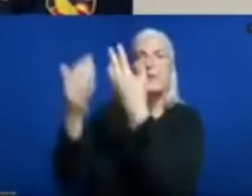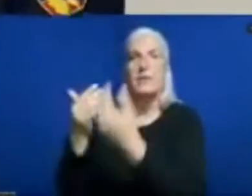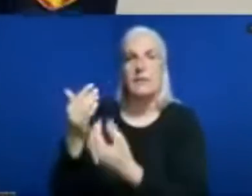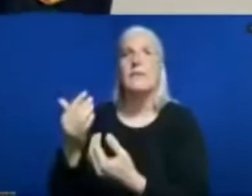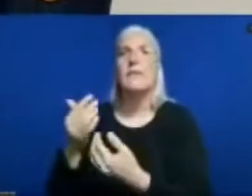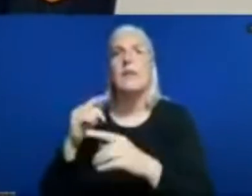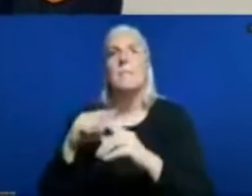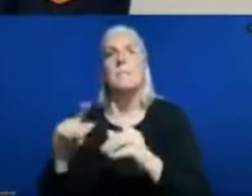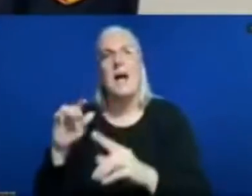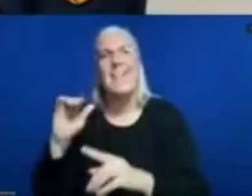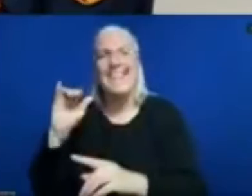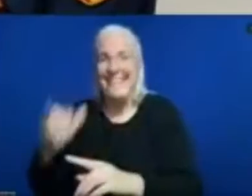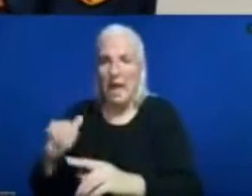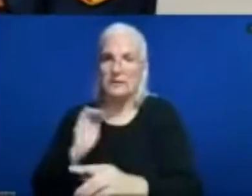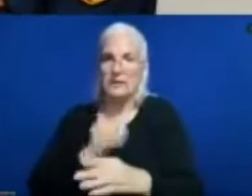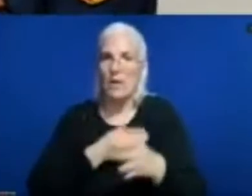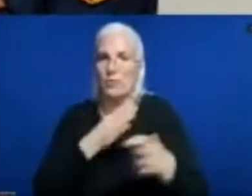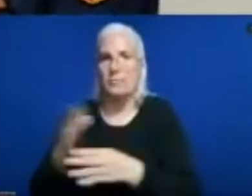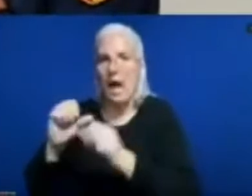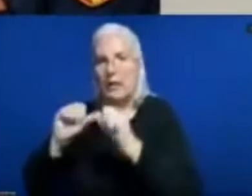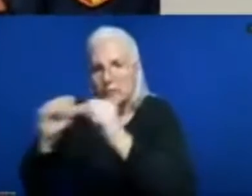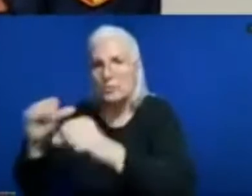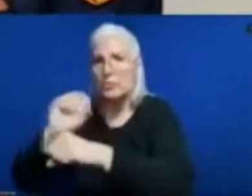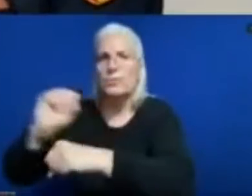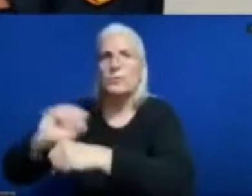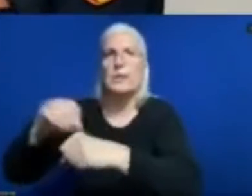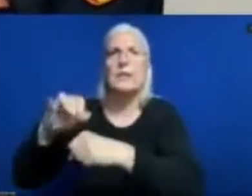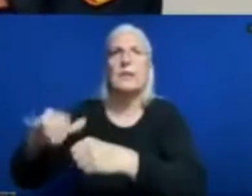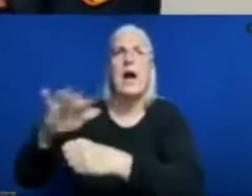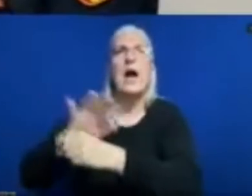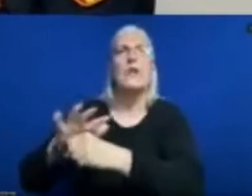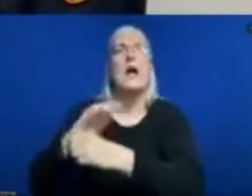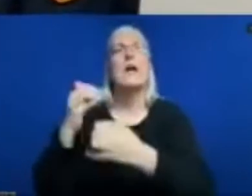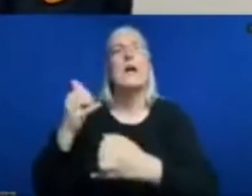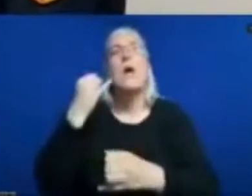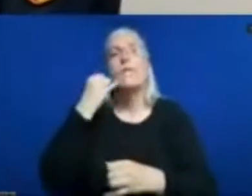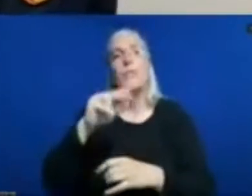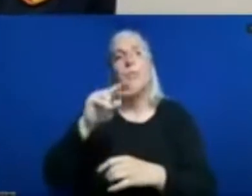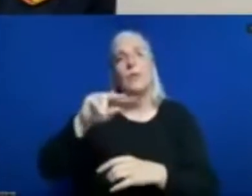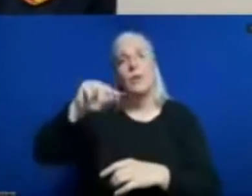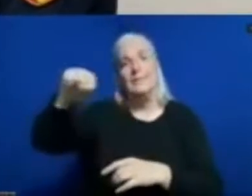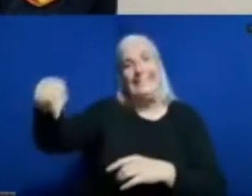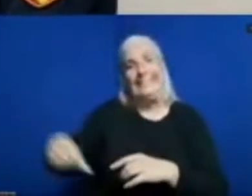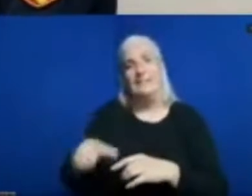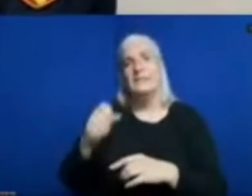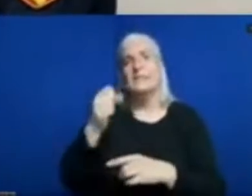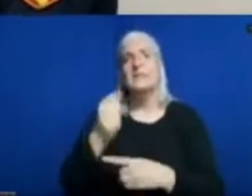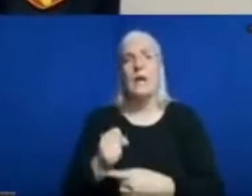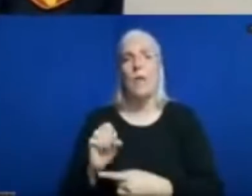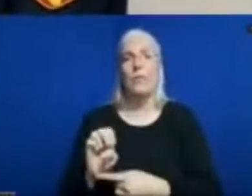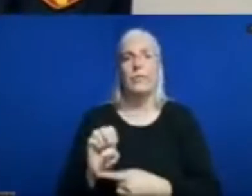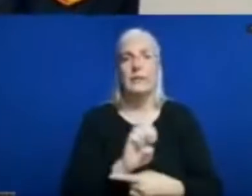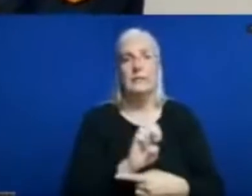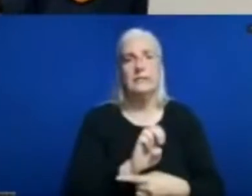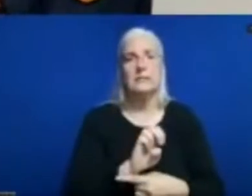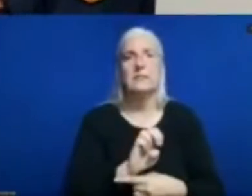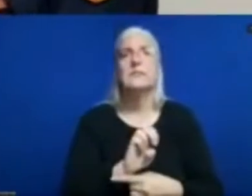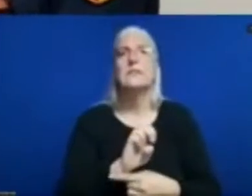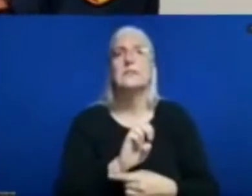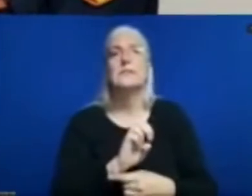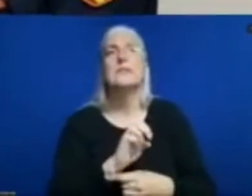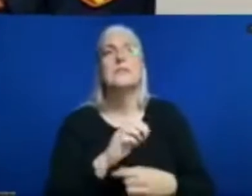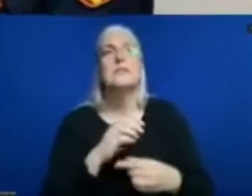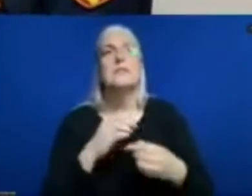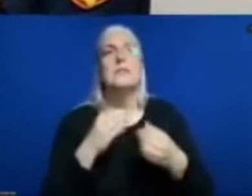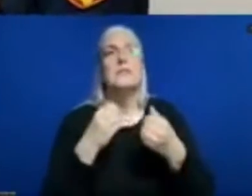strategy for that. Coming down further into the southeastern part of the fire, into the Taylorsville area,